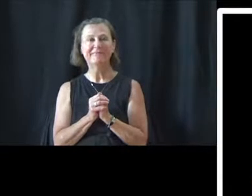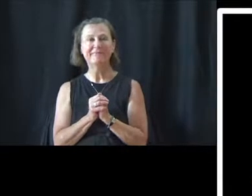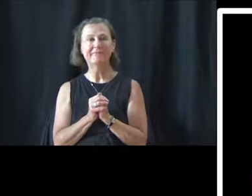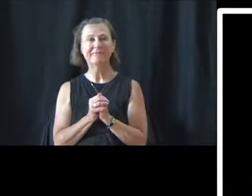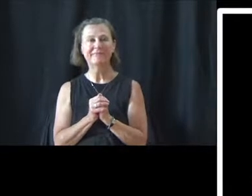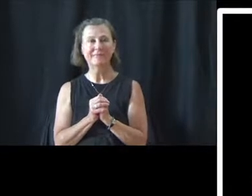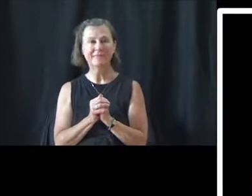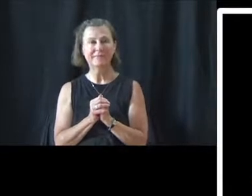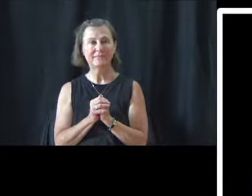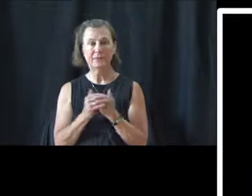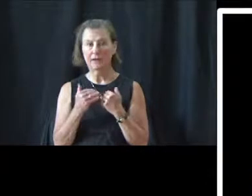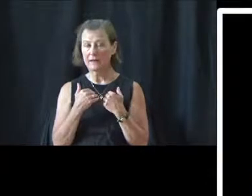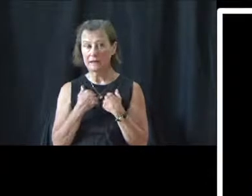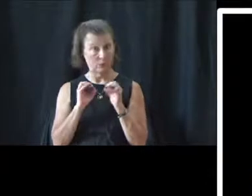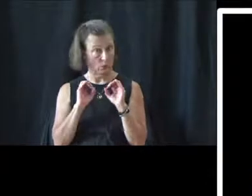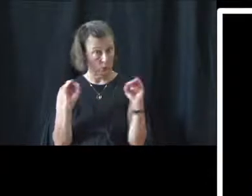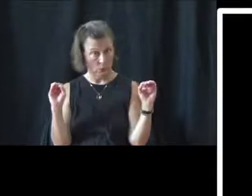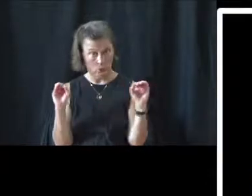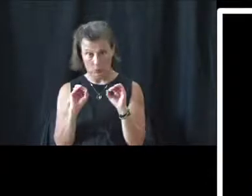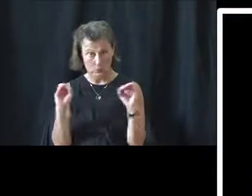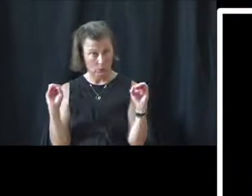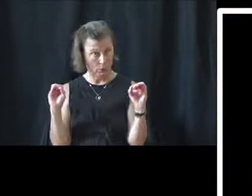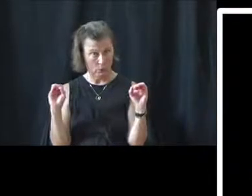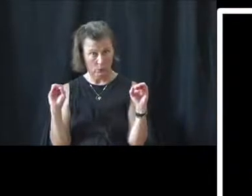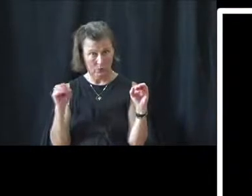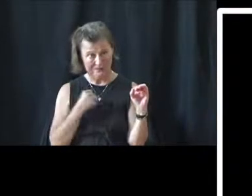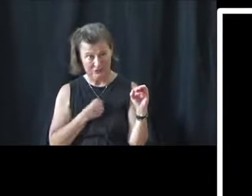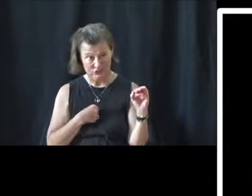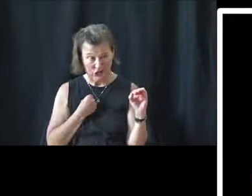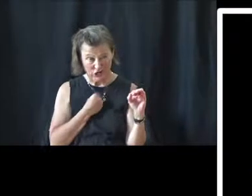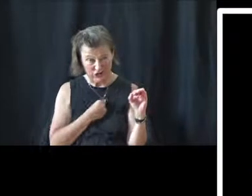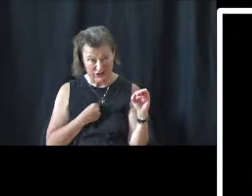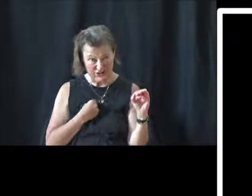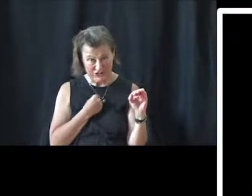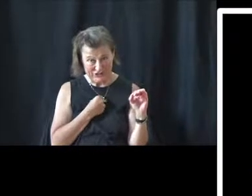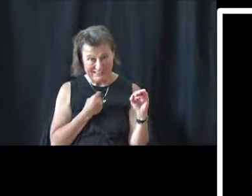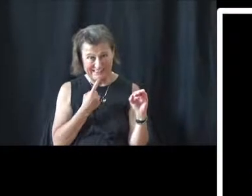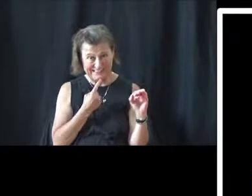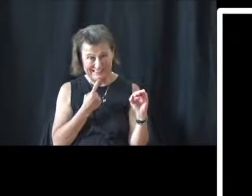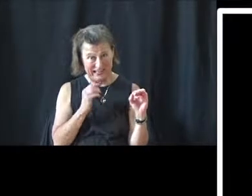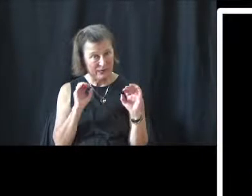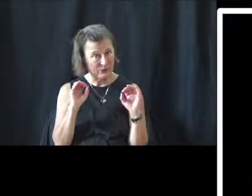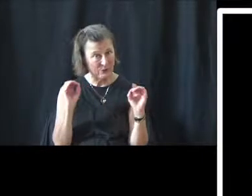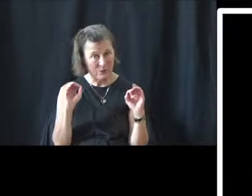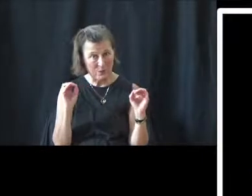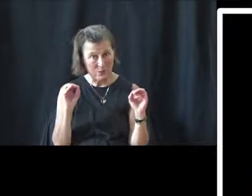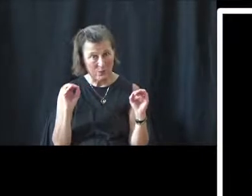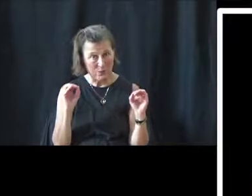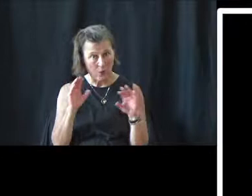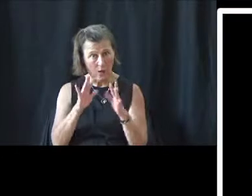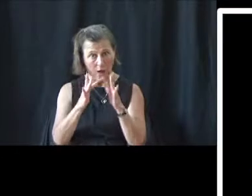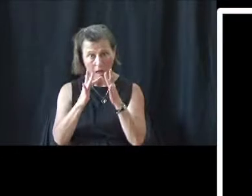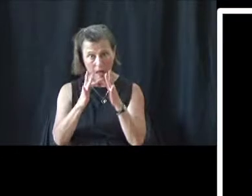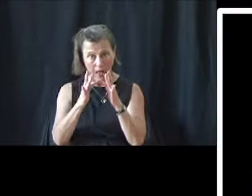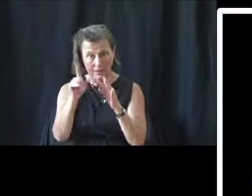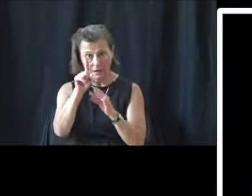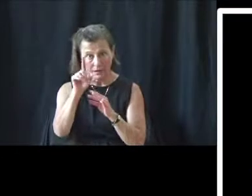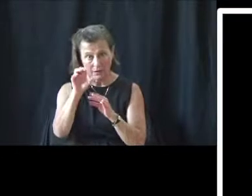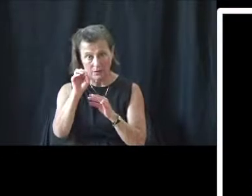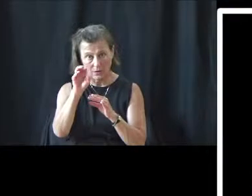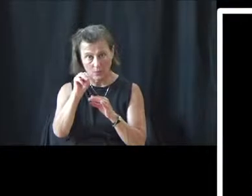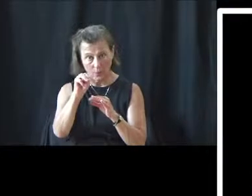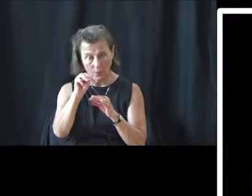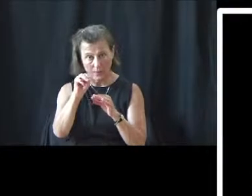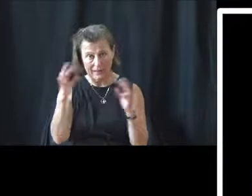There will not be, sorry to say this, there will not be an online Zoom